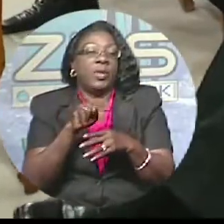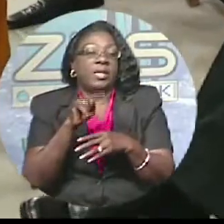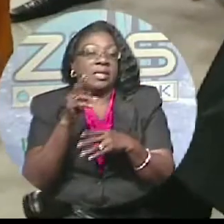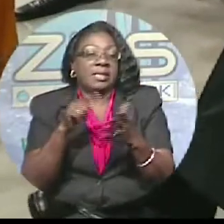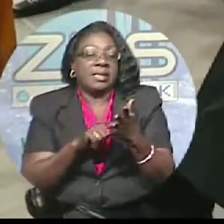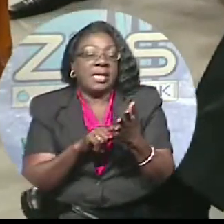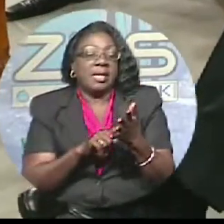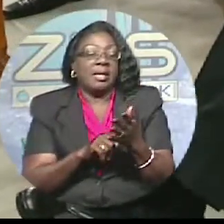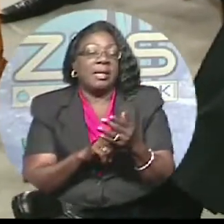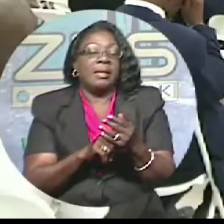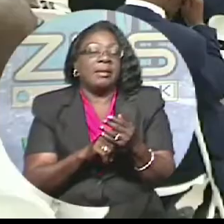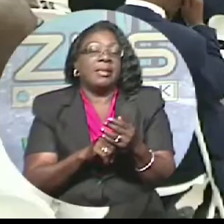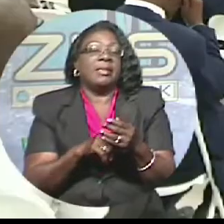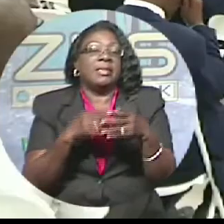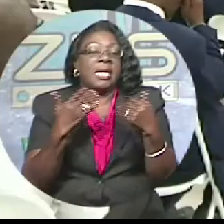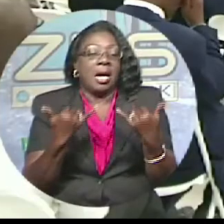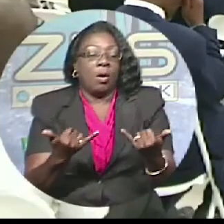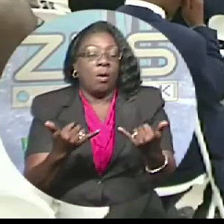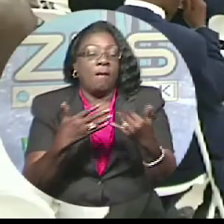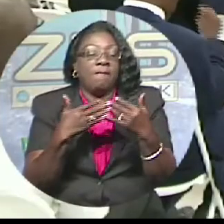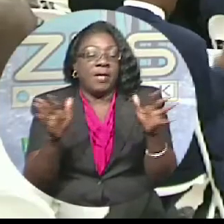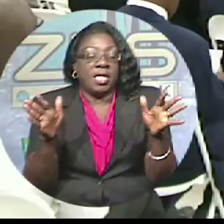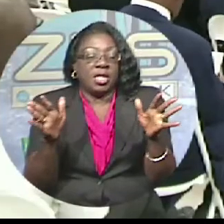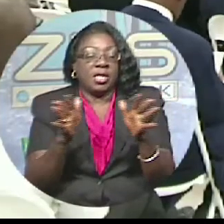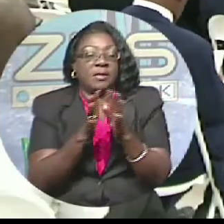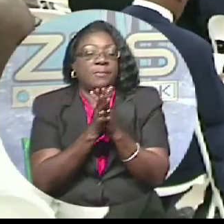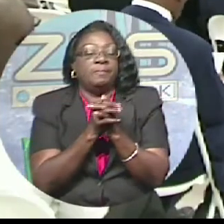marked the year of its completion. Jiminy DeSwain, ZNS Network News.